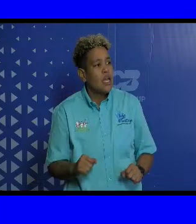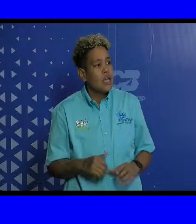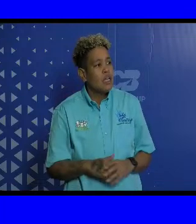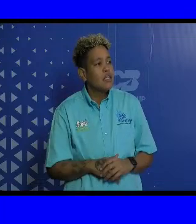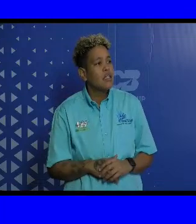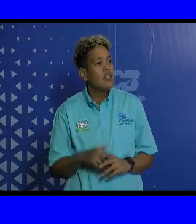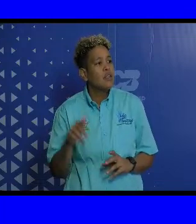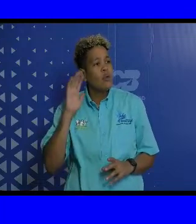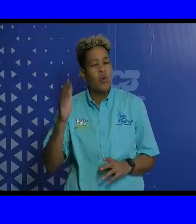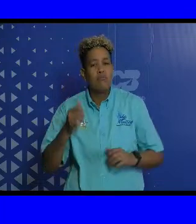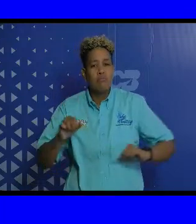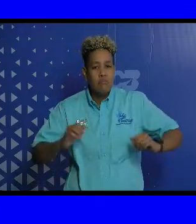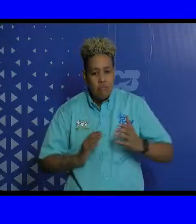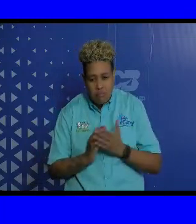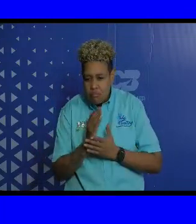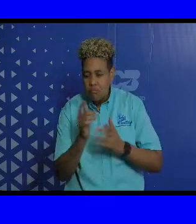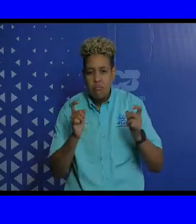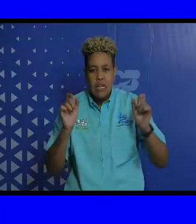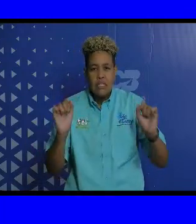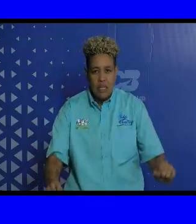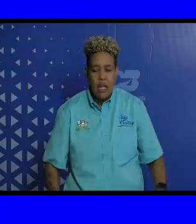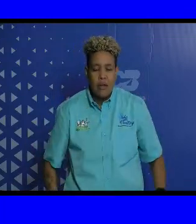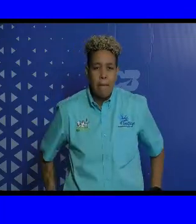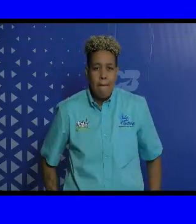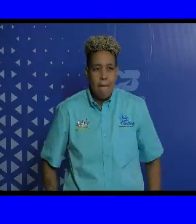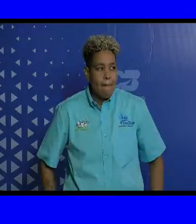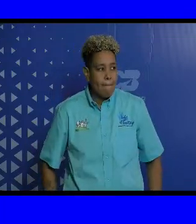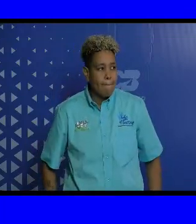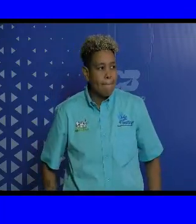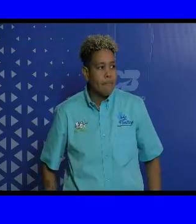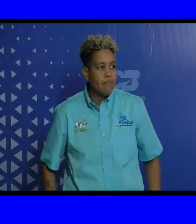In other words, we would be extremely resilient.